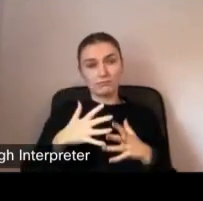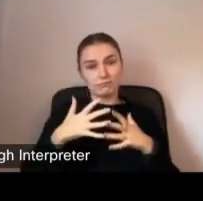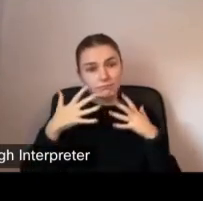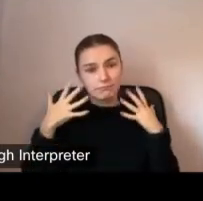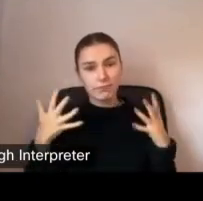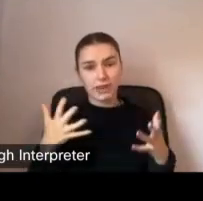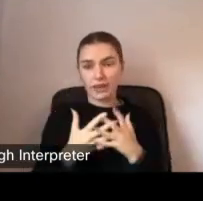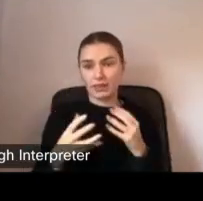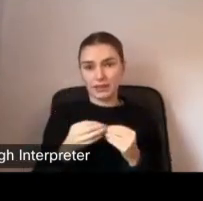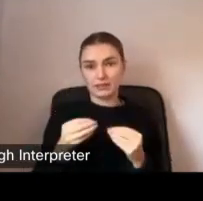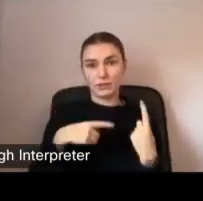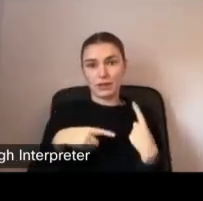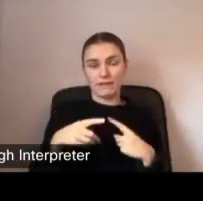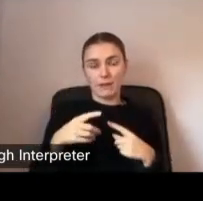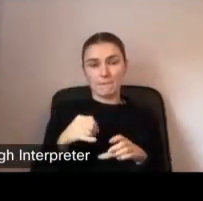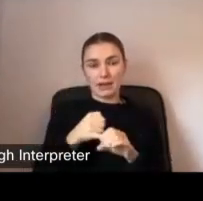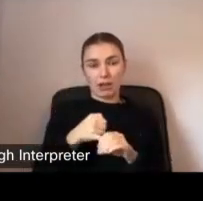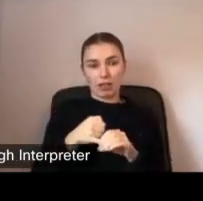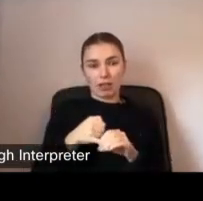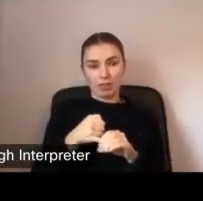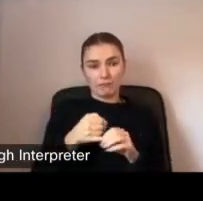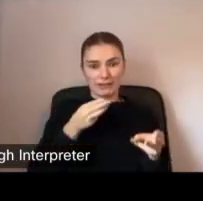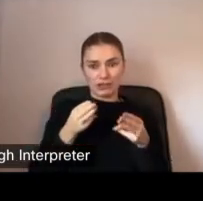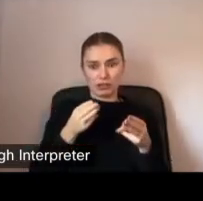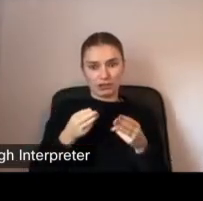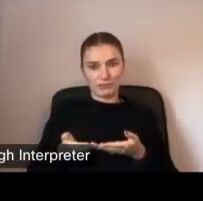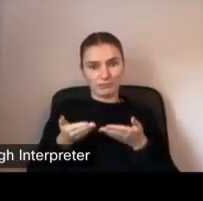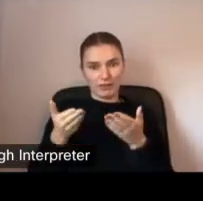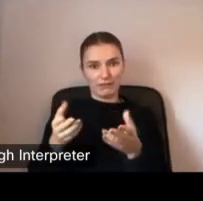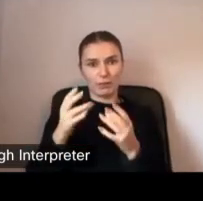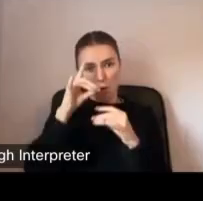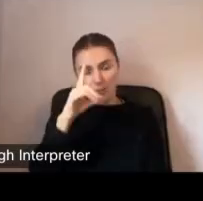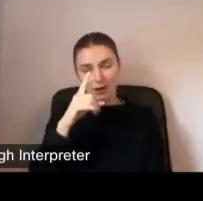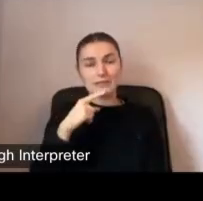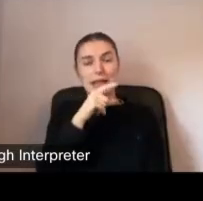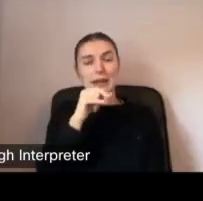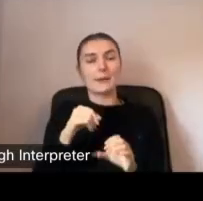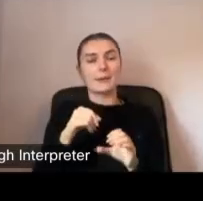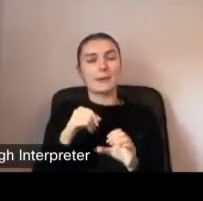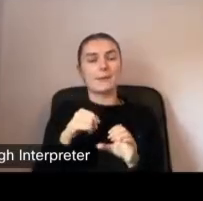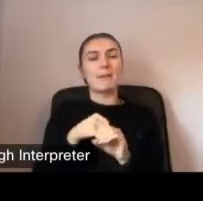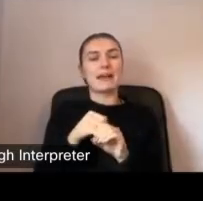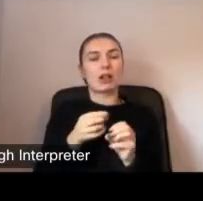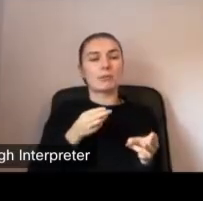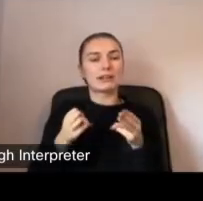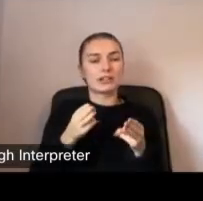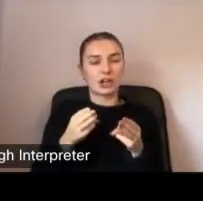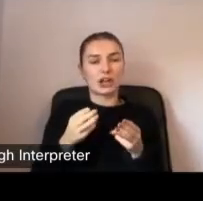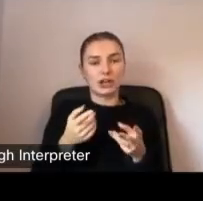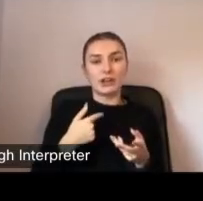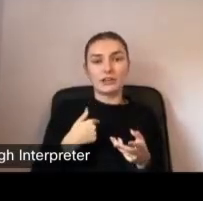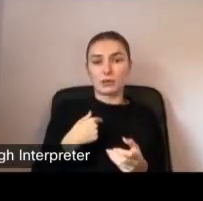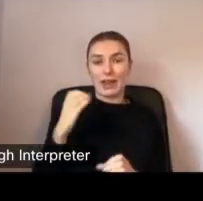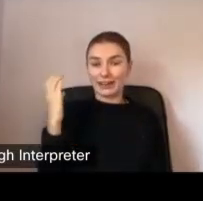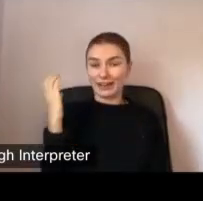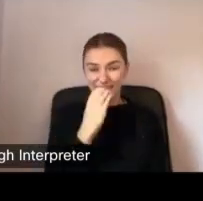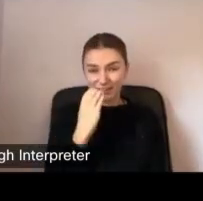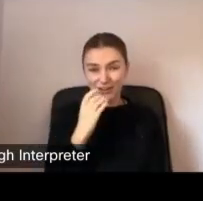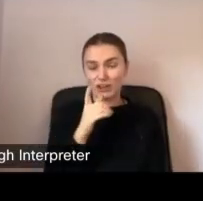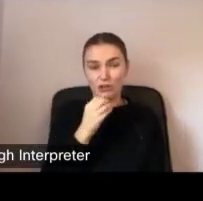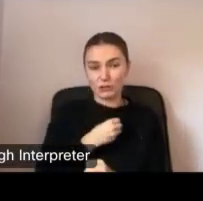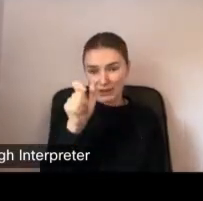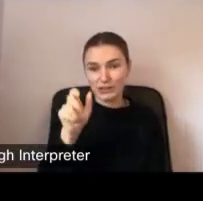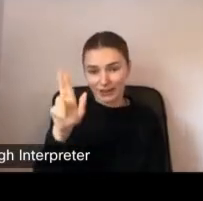we give as medical practitioners. And when I say as medical practitioners, a cleaner talking to a patient can give them hope. It's